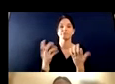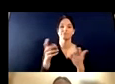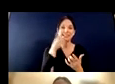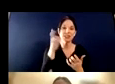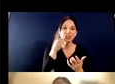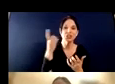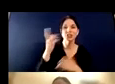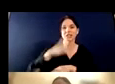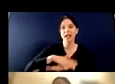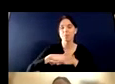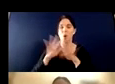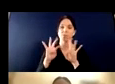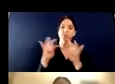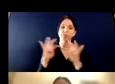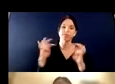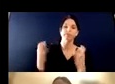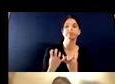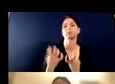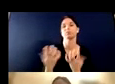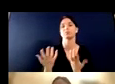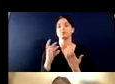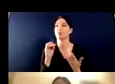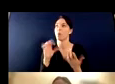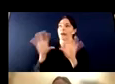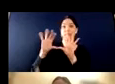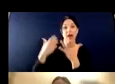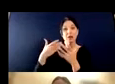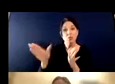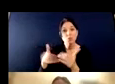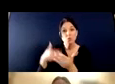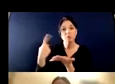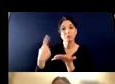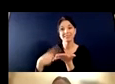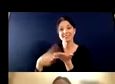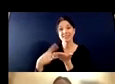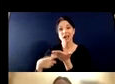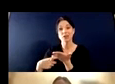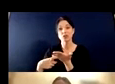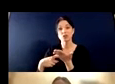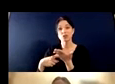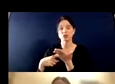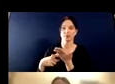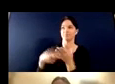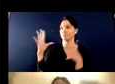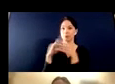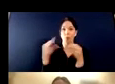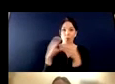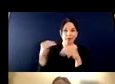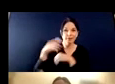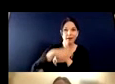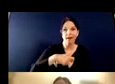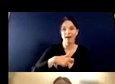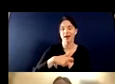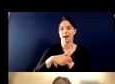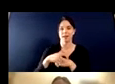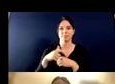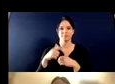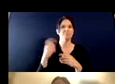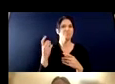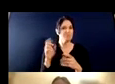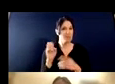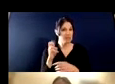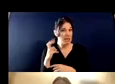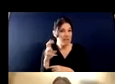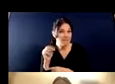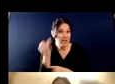or in a classroom discussion, story time, play time, even when wearing amplification,